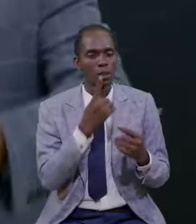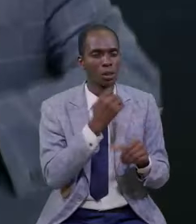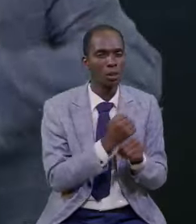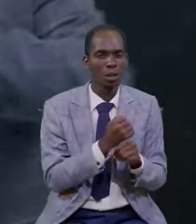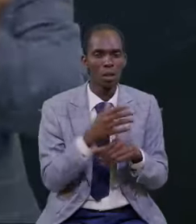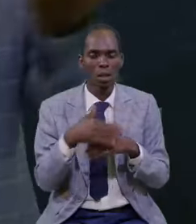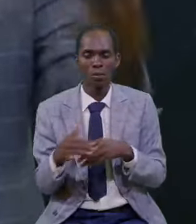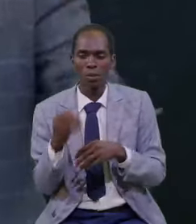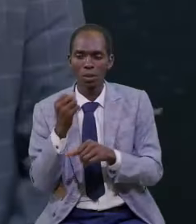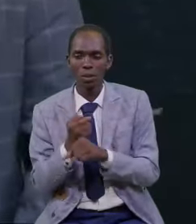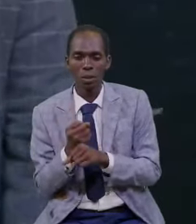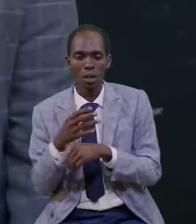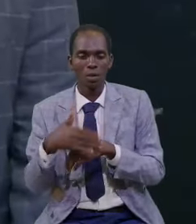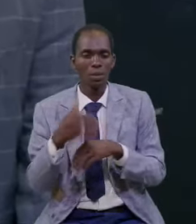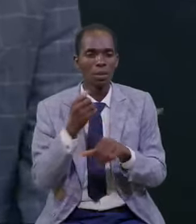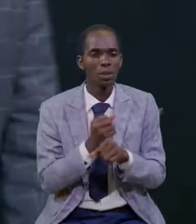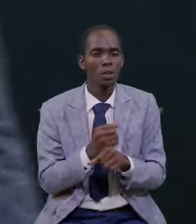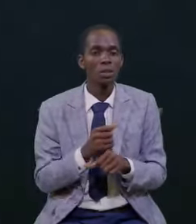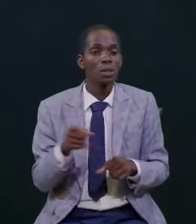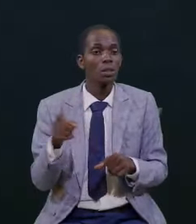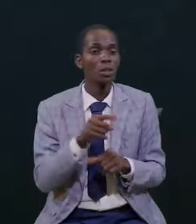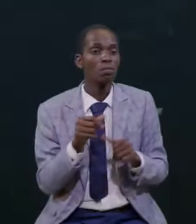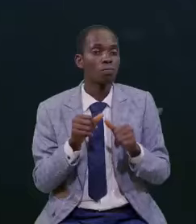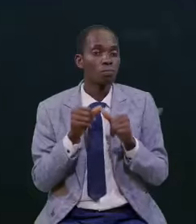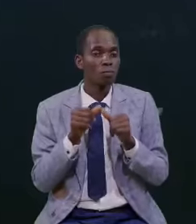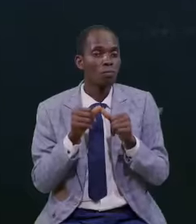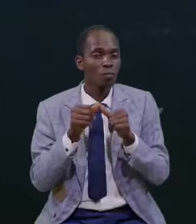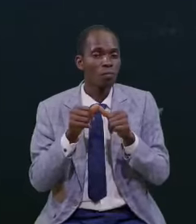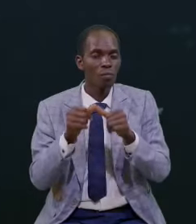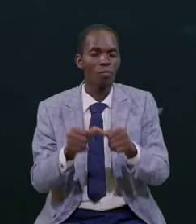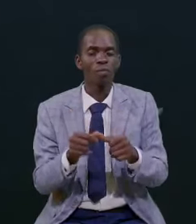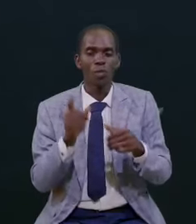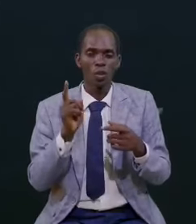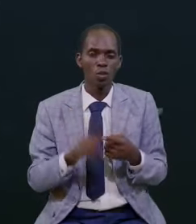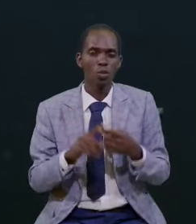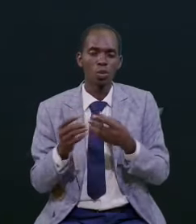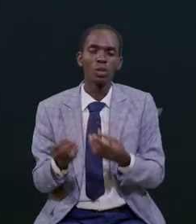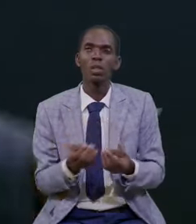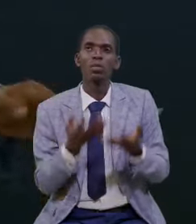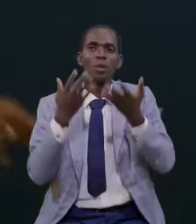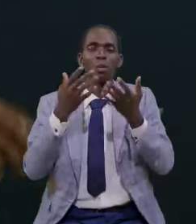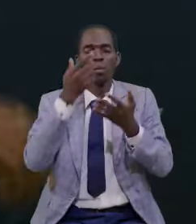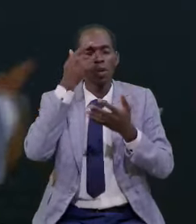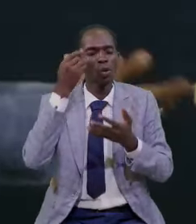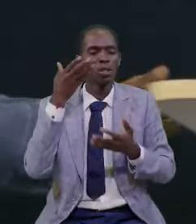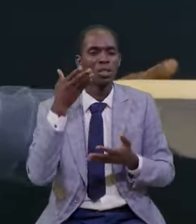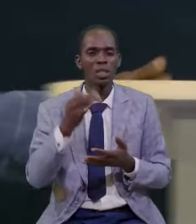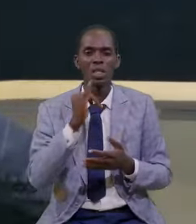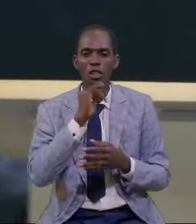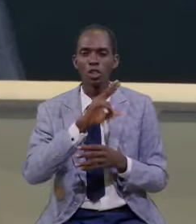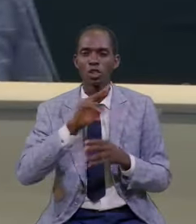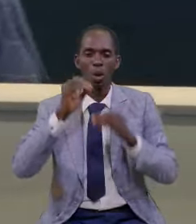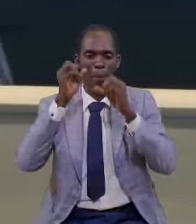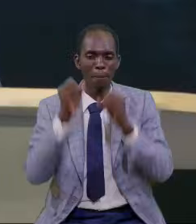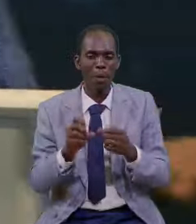They have to keep on the sacrificing, because there's no power to deliver anyone from